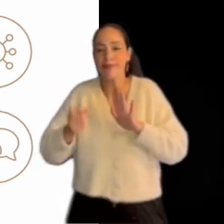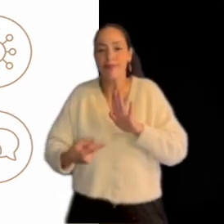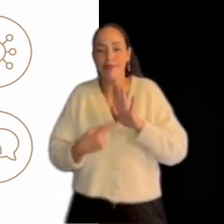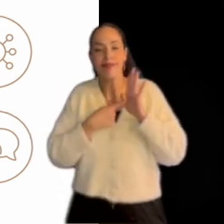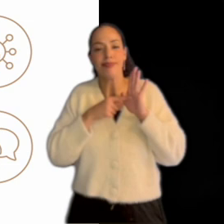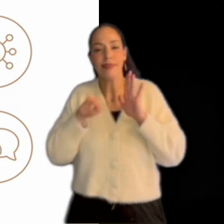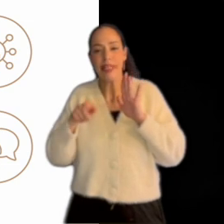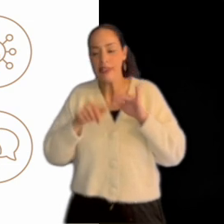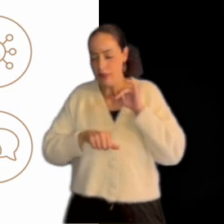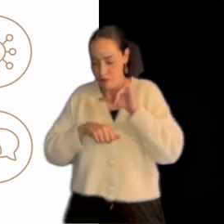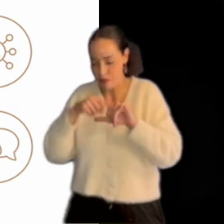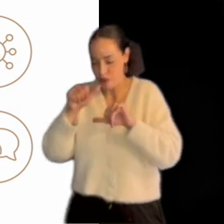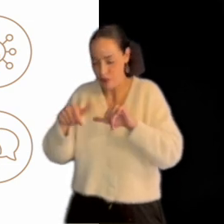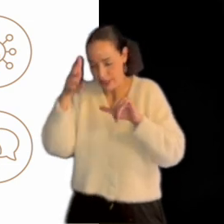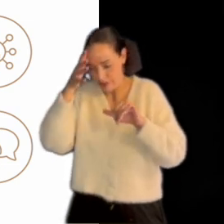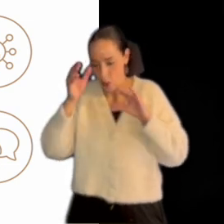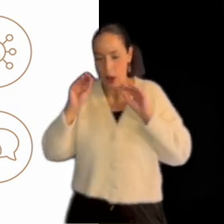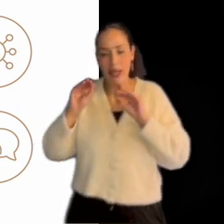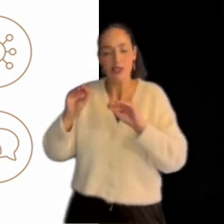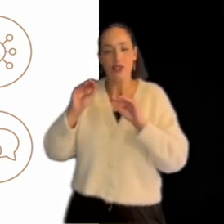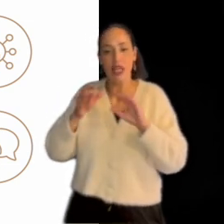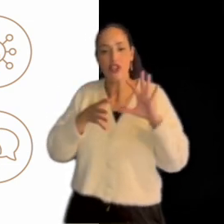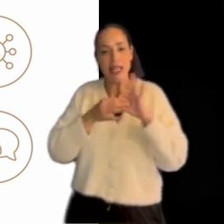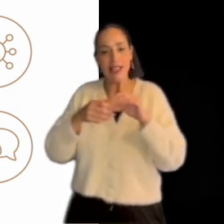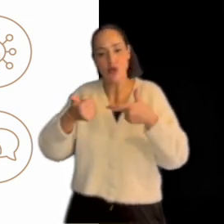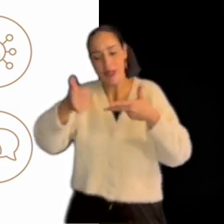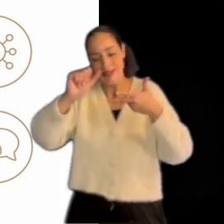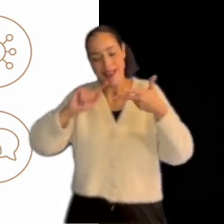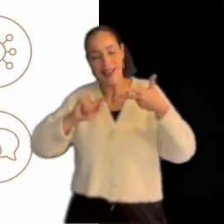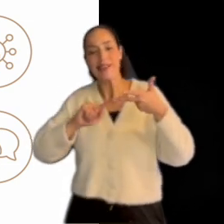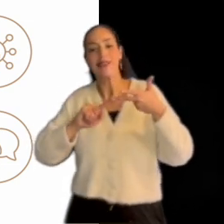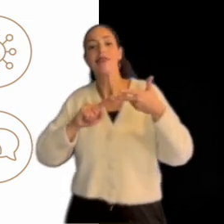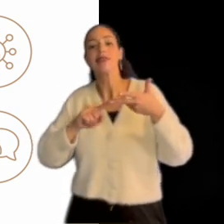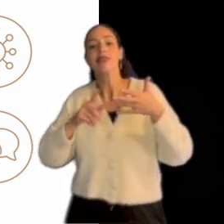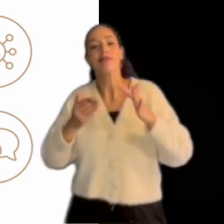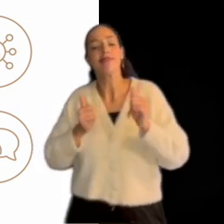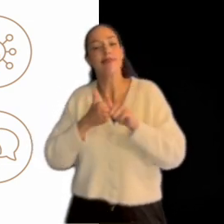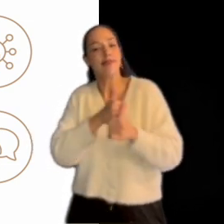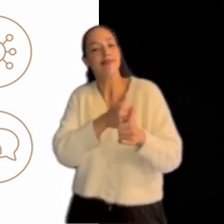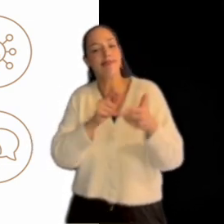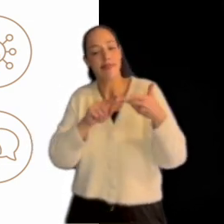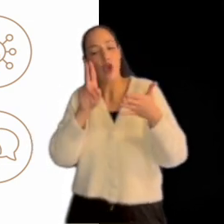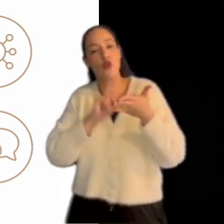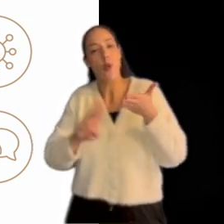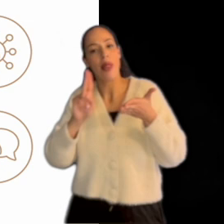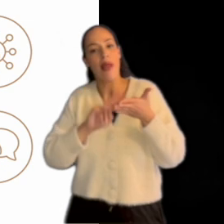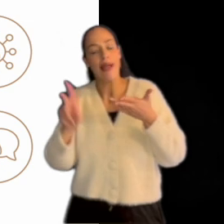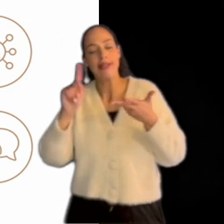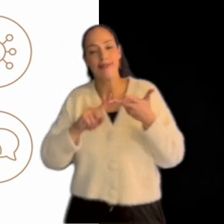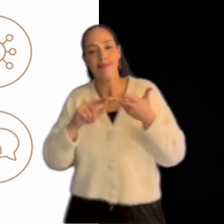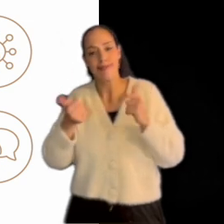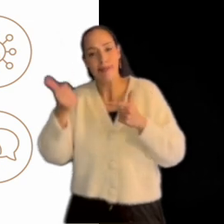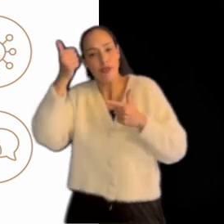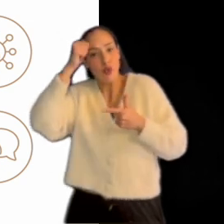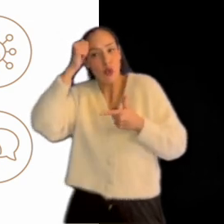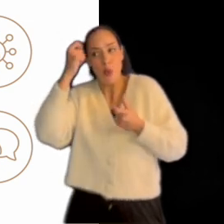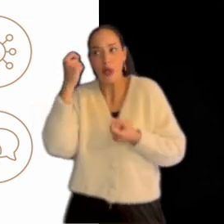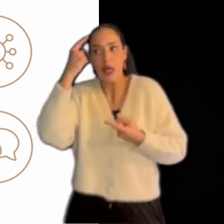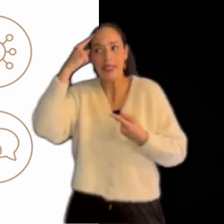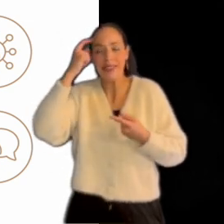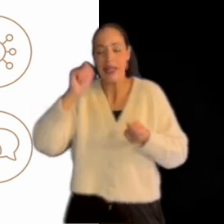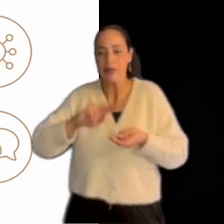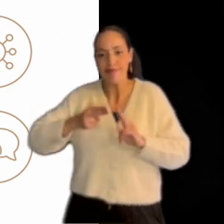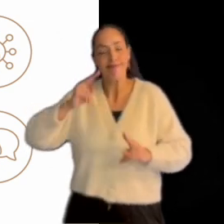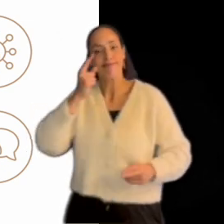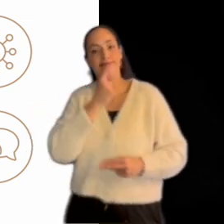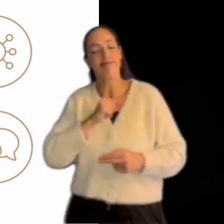knowing, understanding and increasing self-awareness, we can also explore and examine. In chapter 1, we considered how responses to trauma,